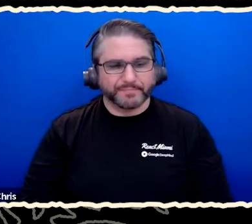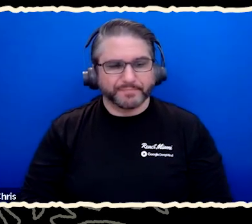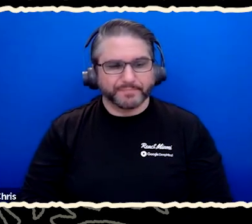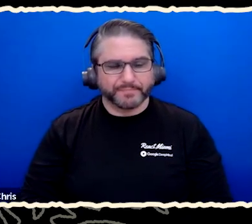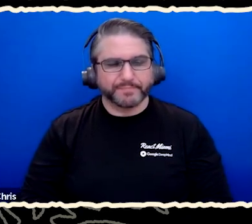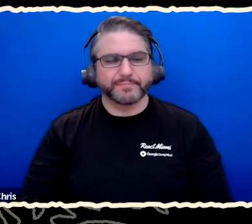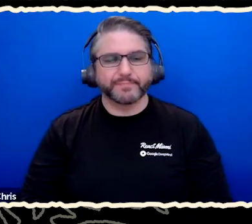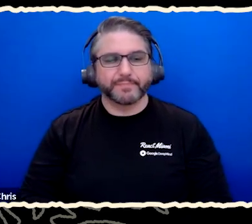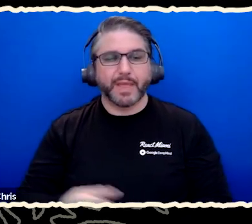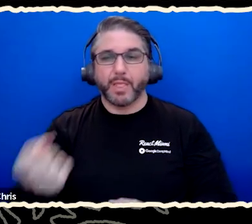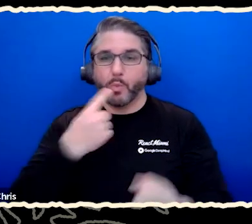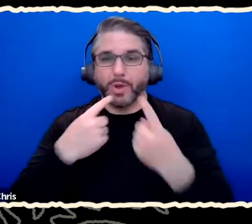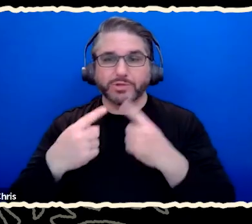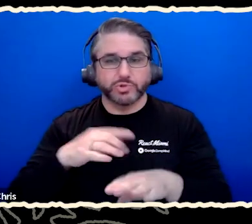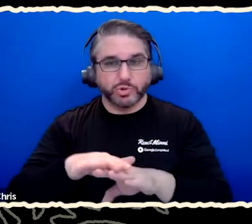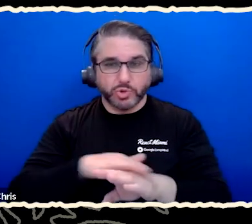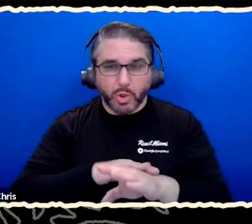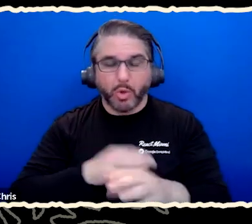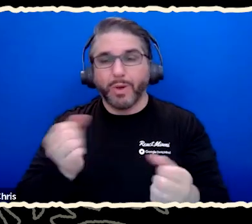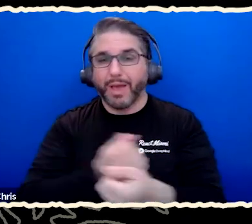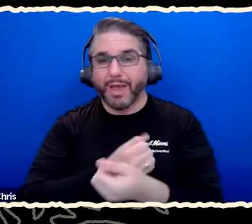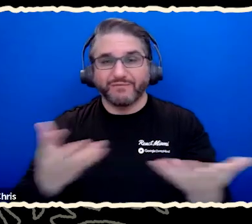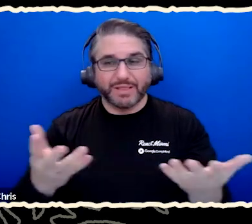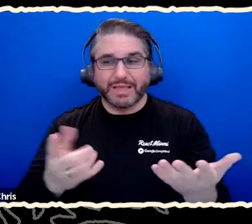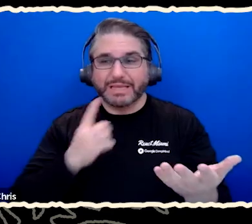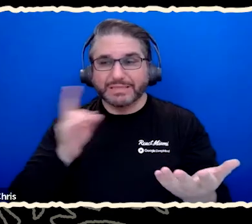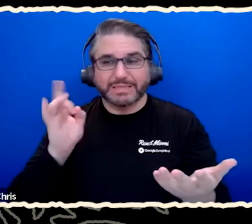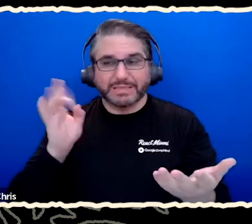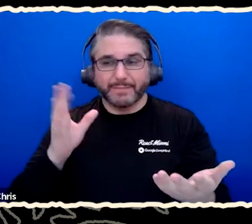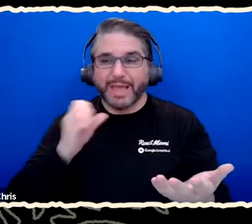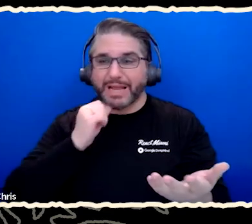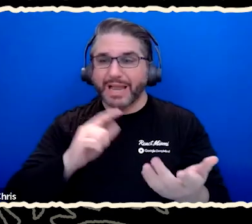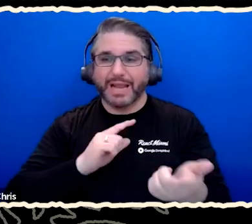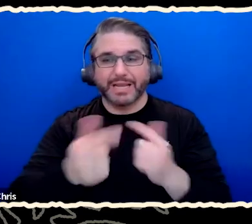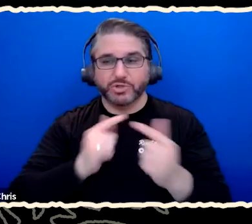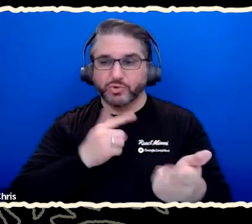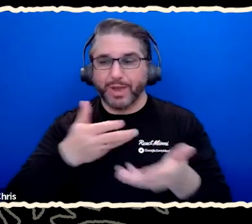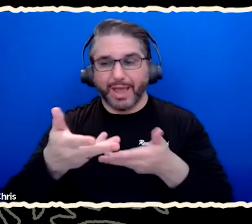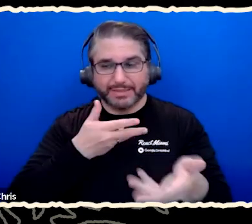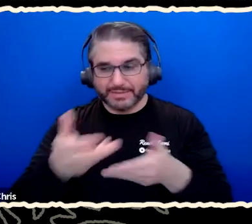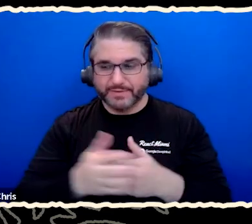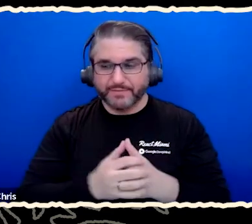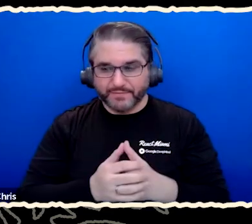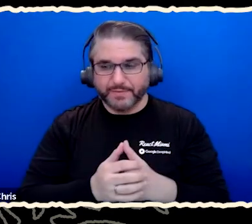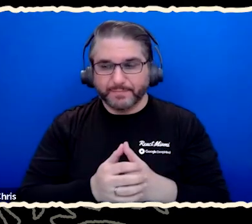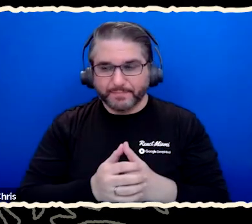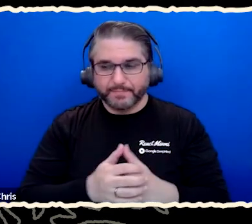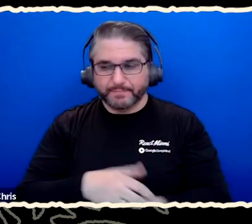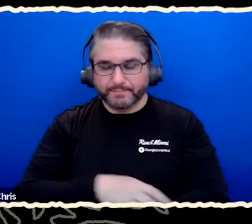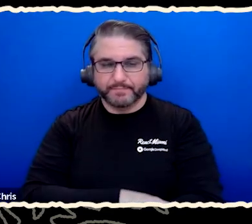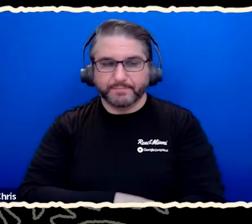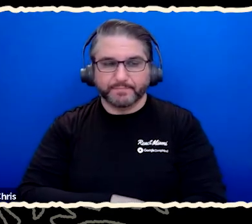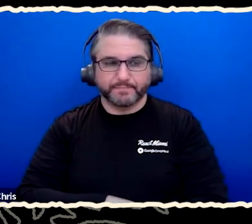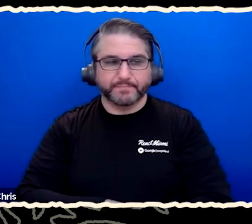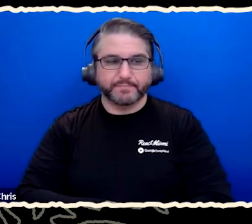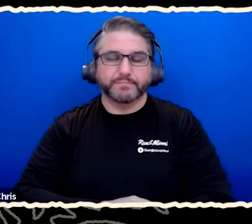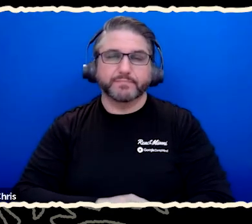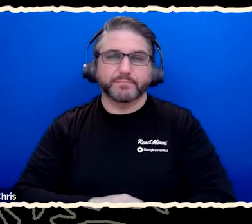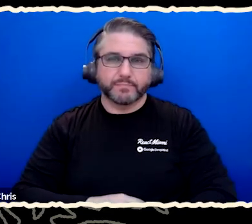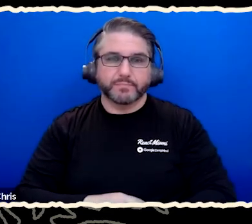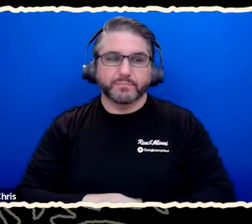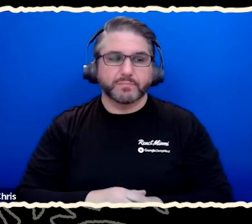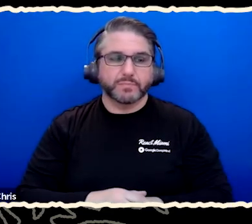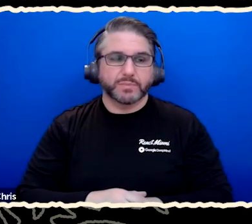are also slow. And everything just feels super not interactive, right? So why does it do this? Well, the